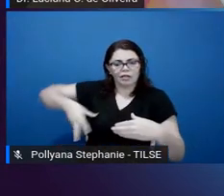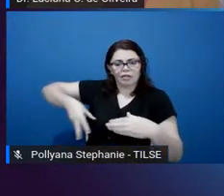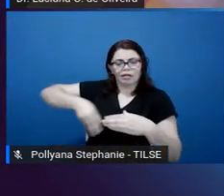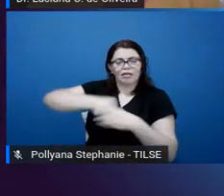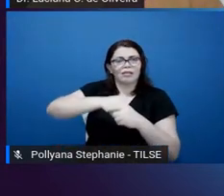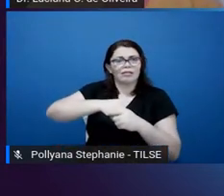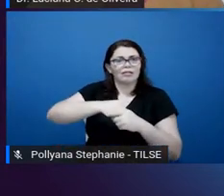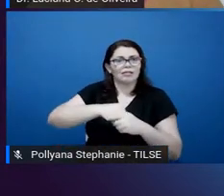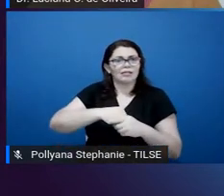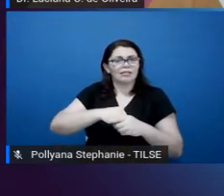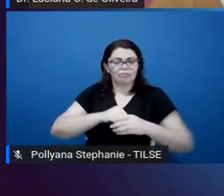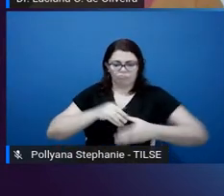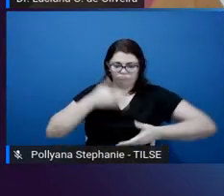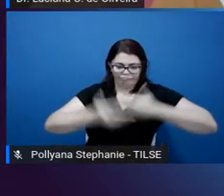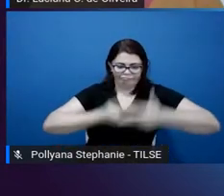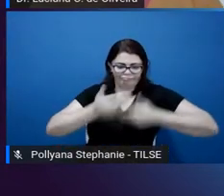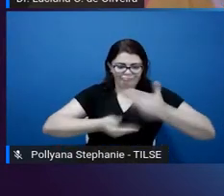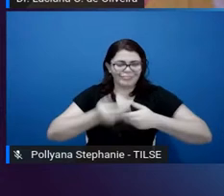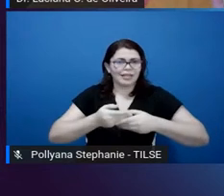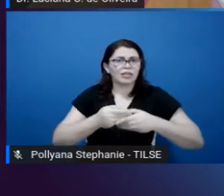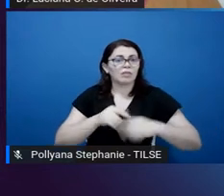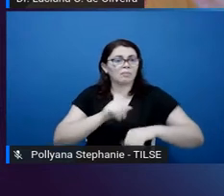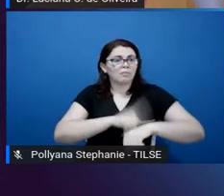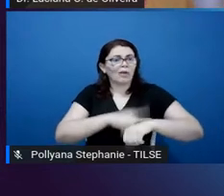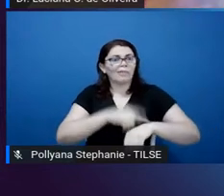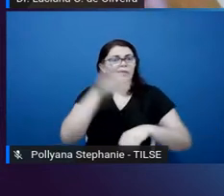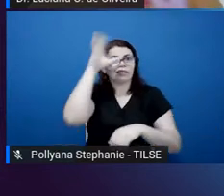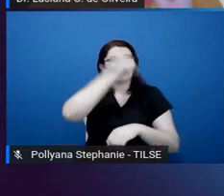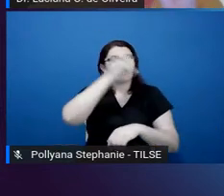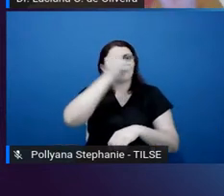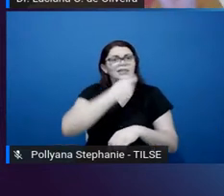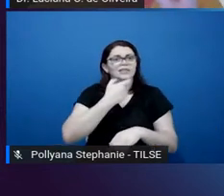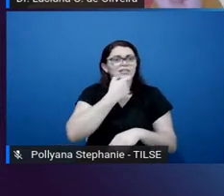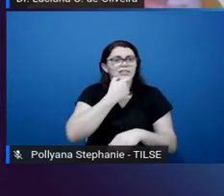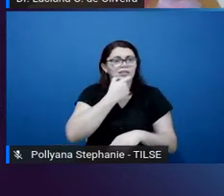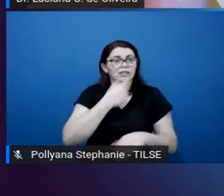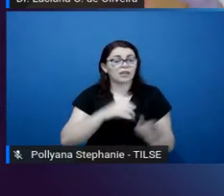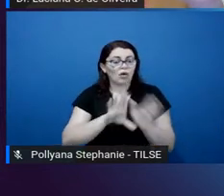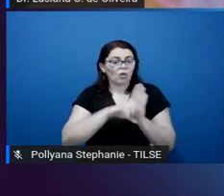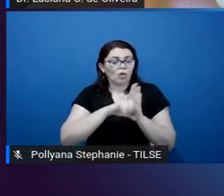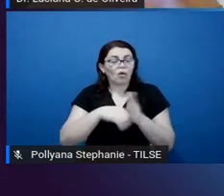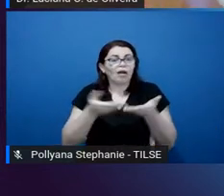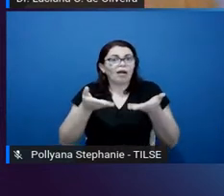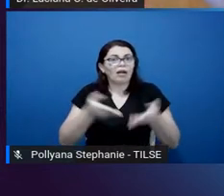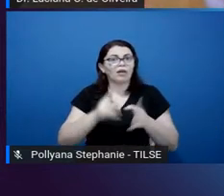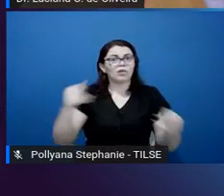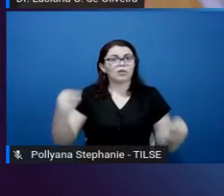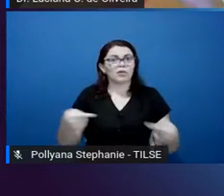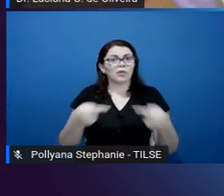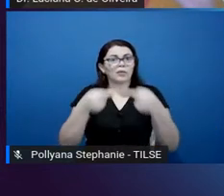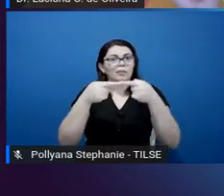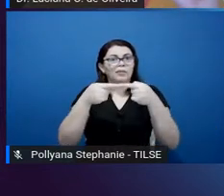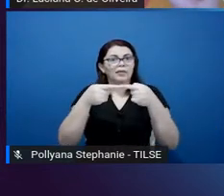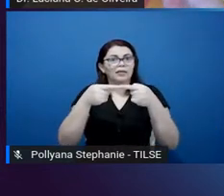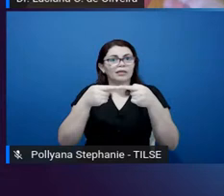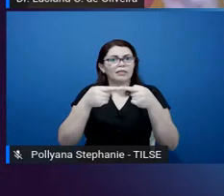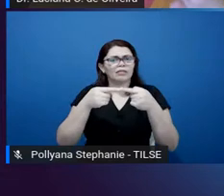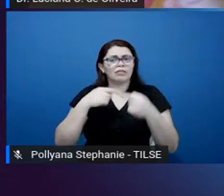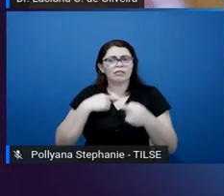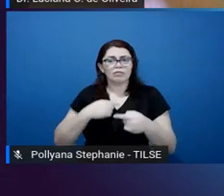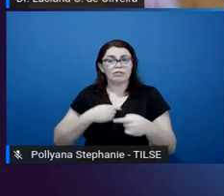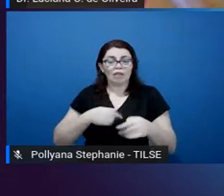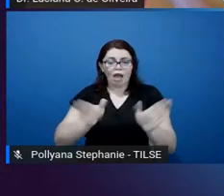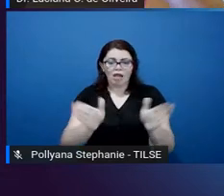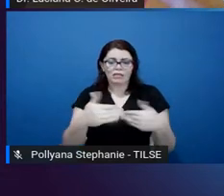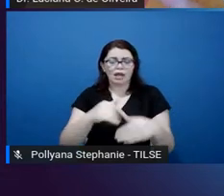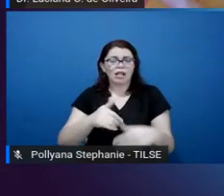other when learning English. Again, it's this notion that what we bring to the classroom